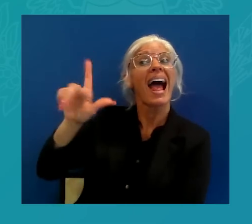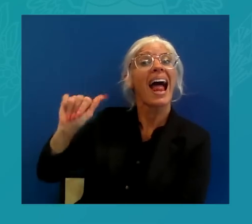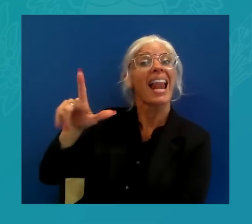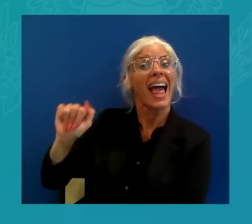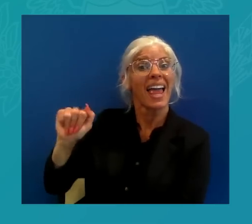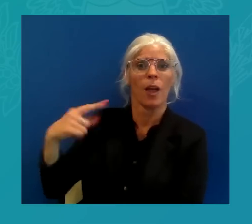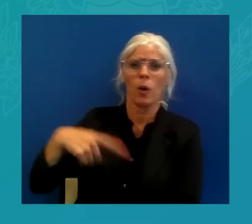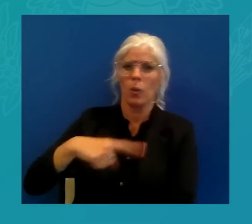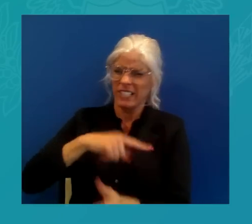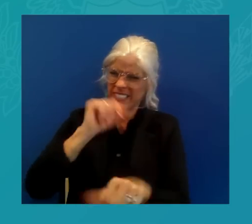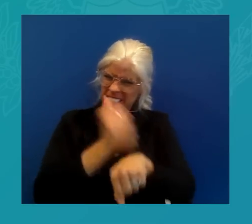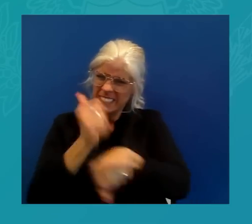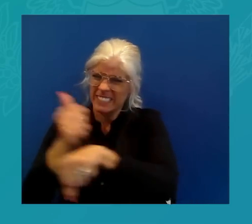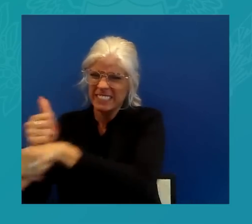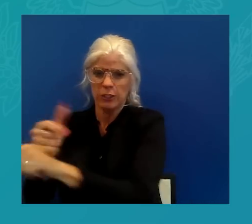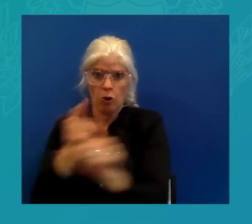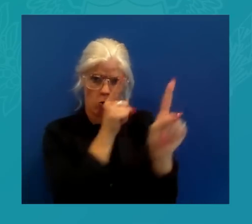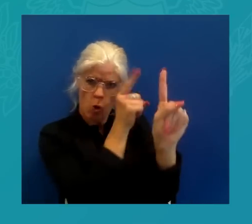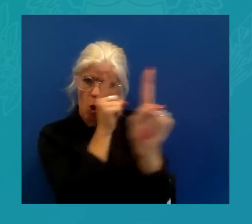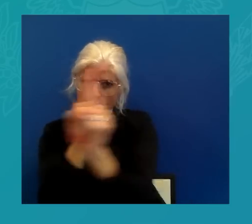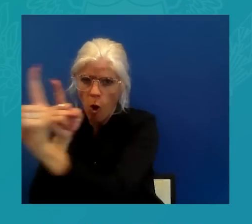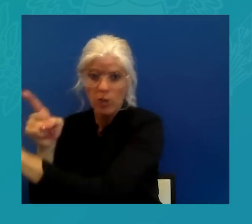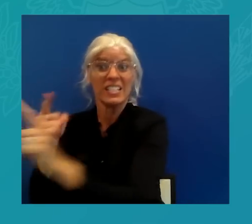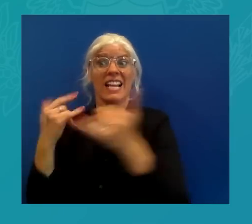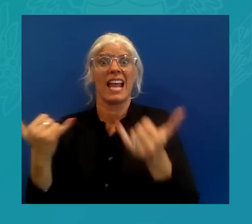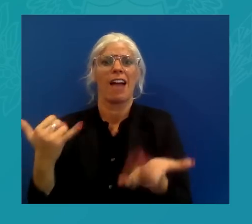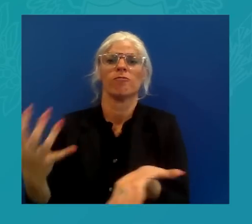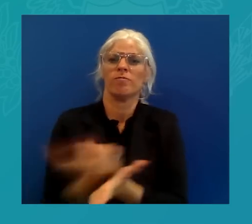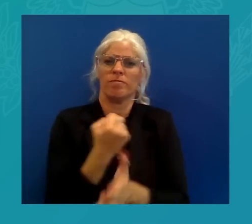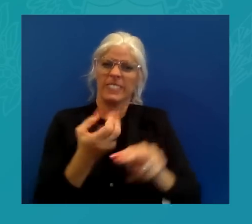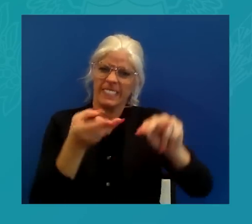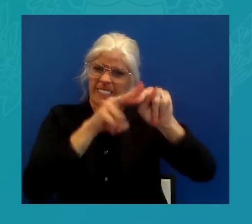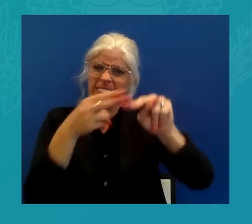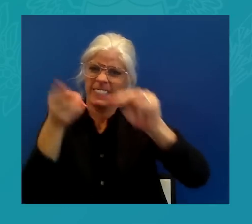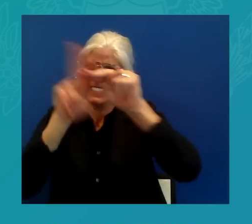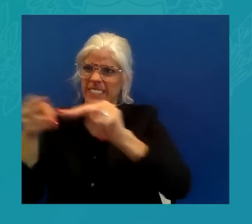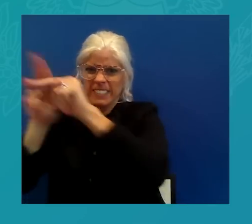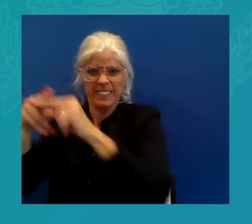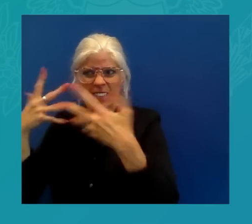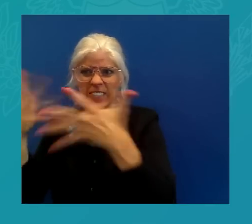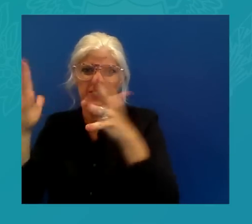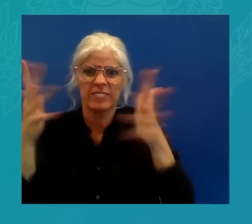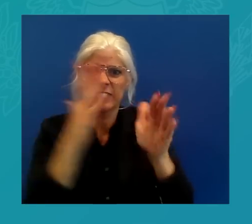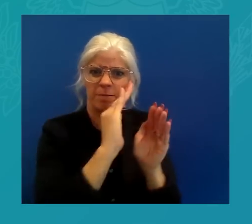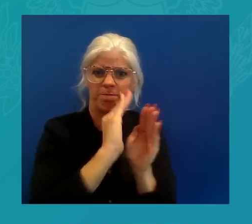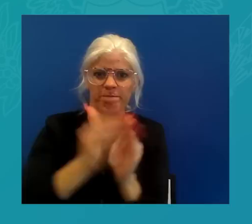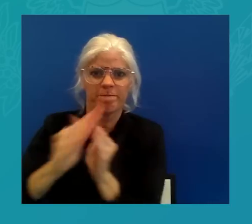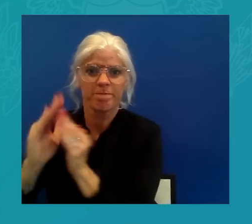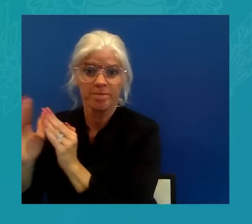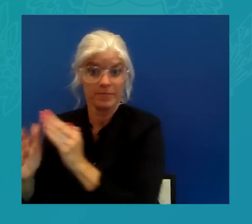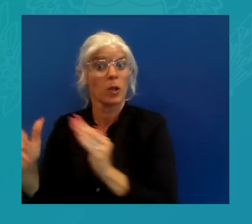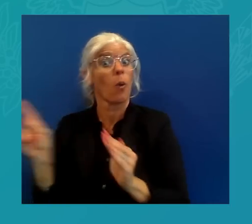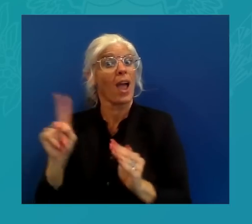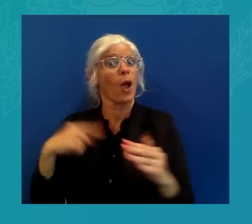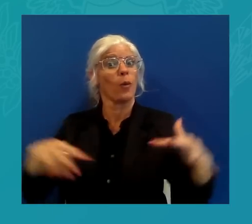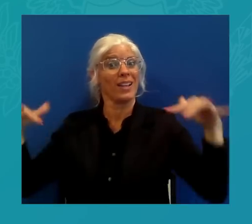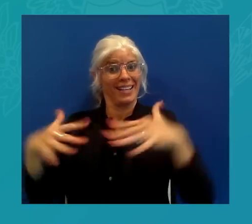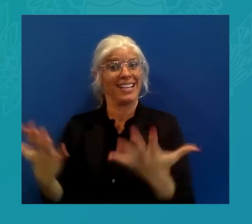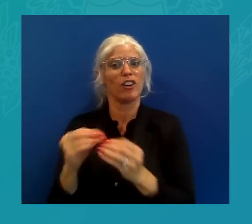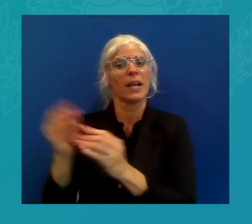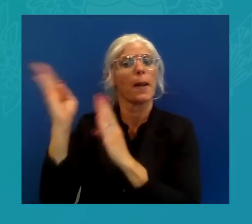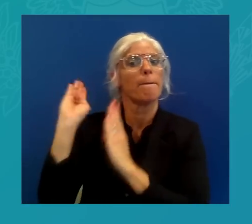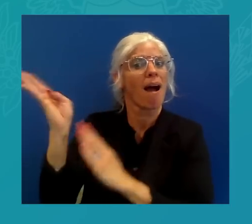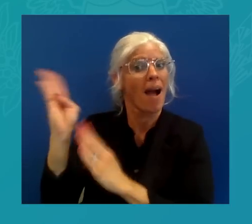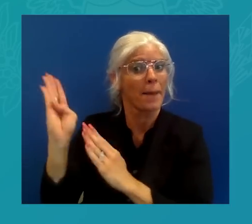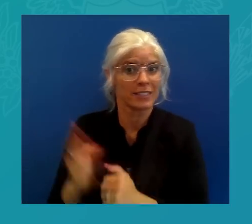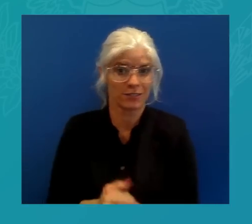held since. Coming together here in the Bahamas, let us seize the moment to accelerate and